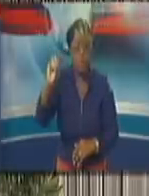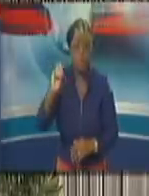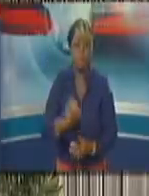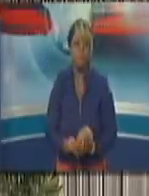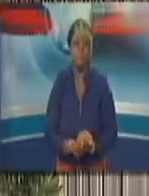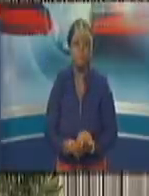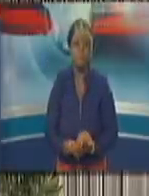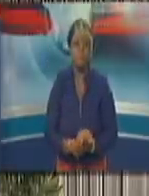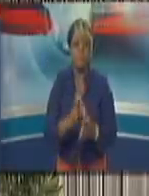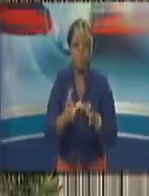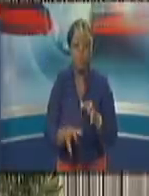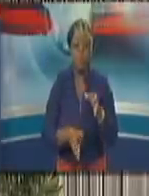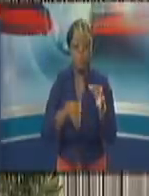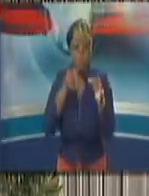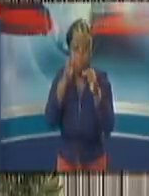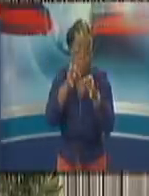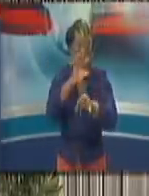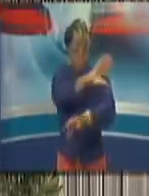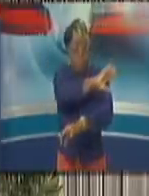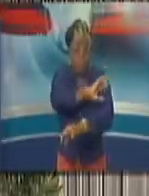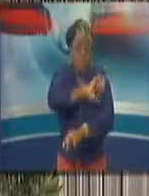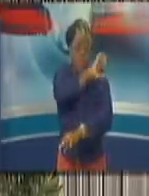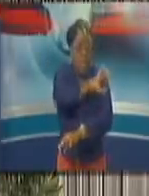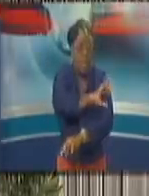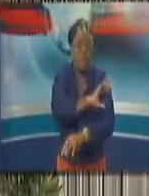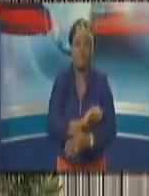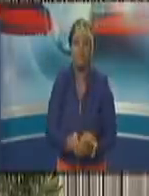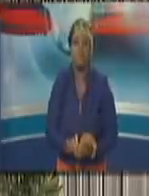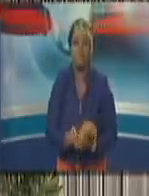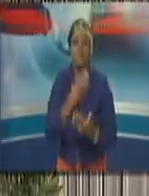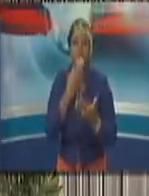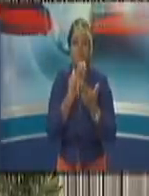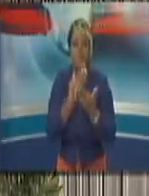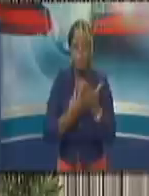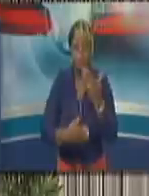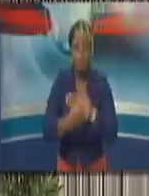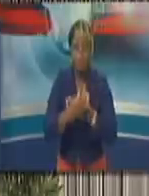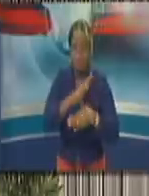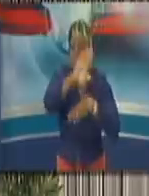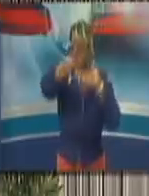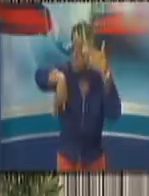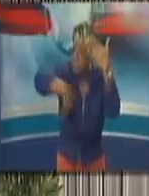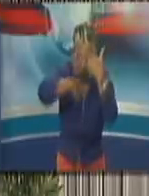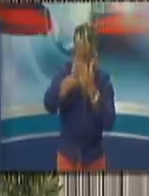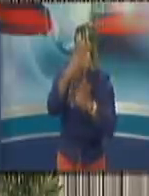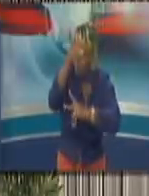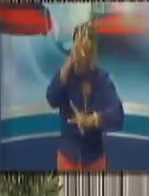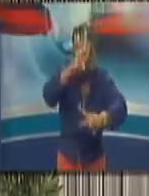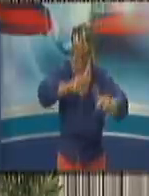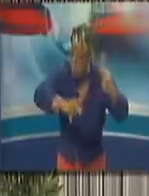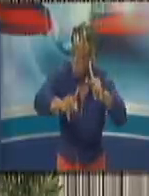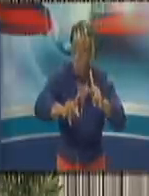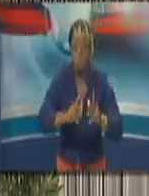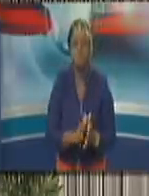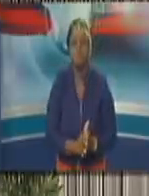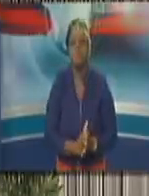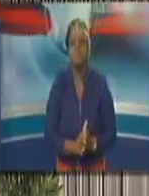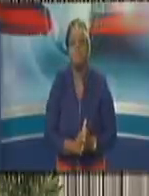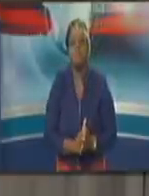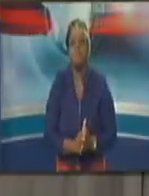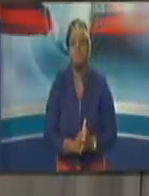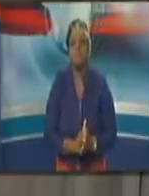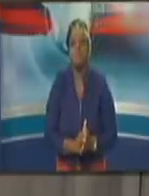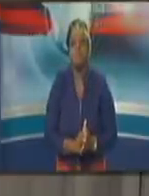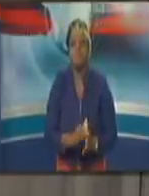Paraswaram, will provide us with a clinical update. Good morning, Honorable Ministers, members of the viewing and listening public. So the